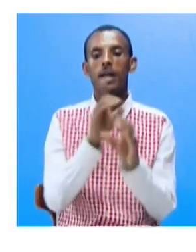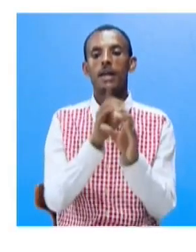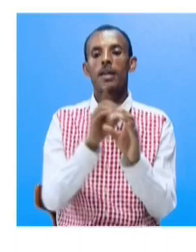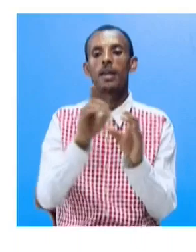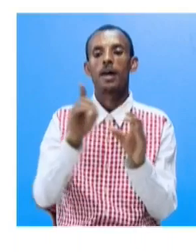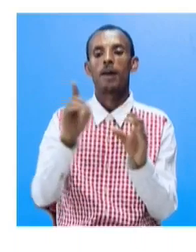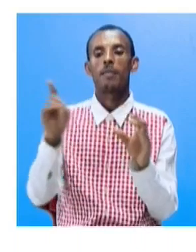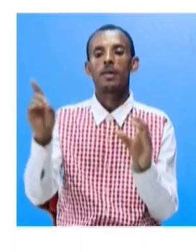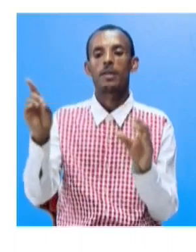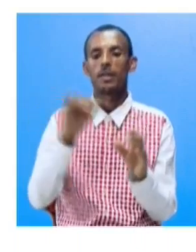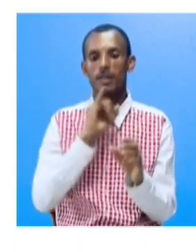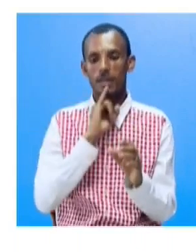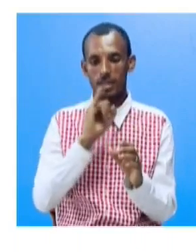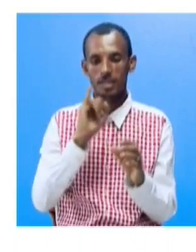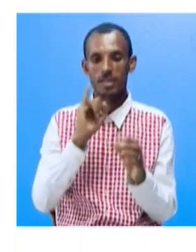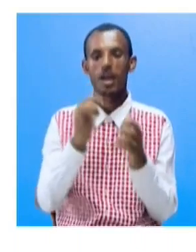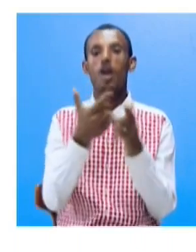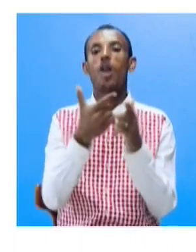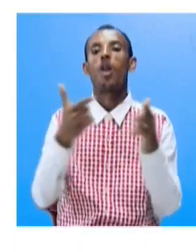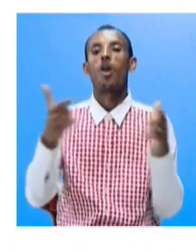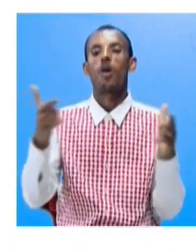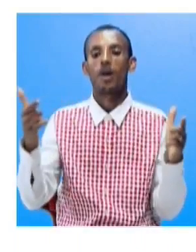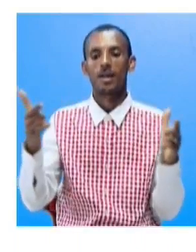is the longest